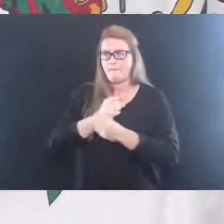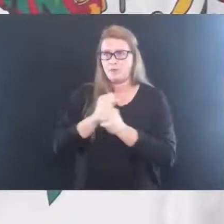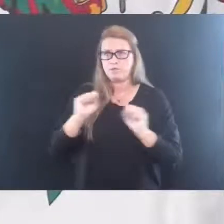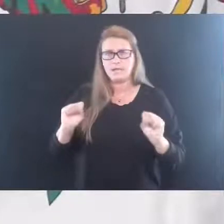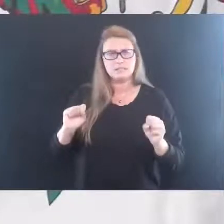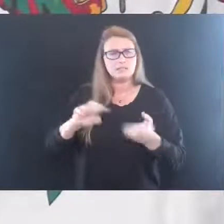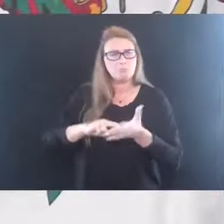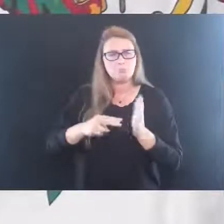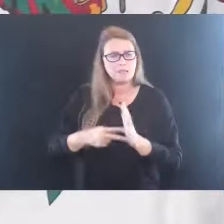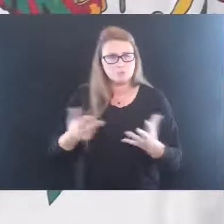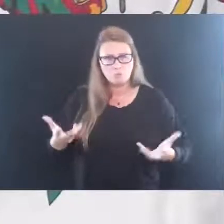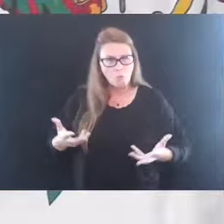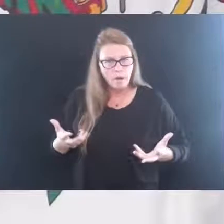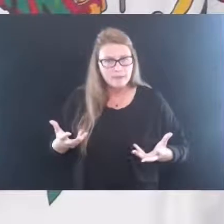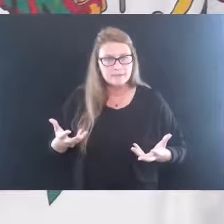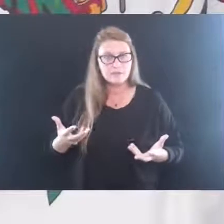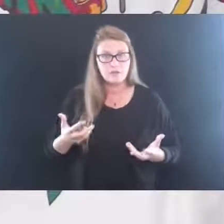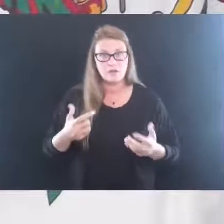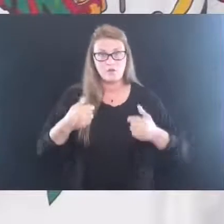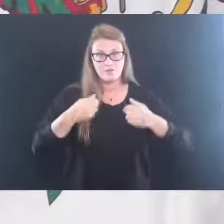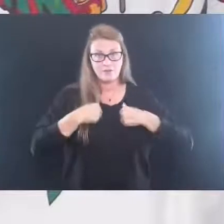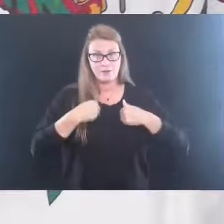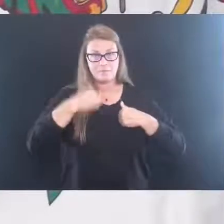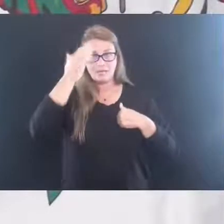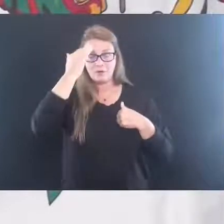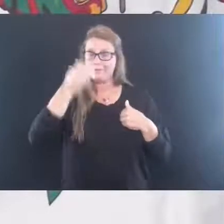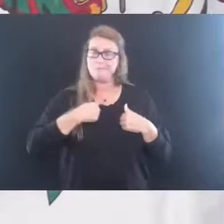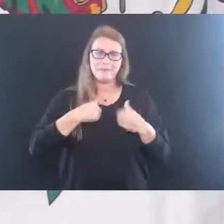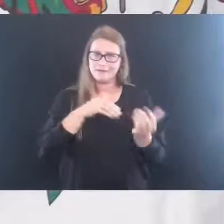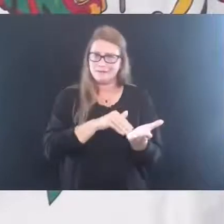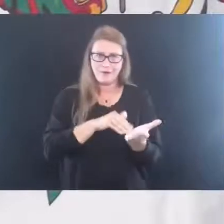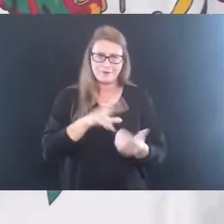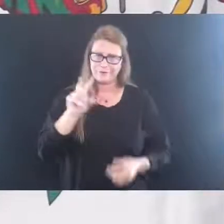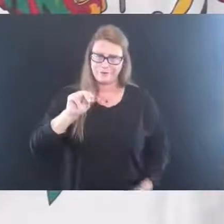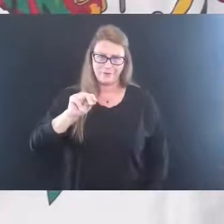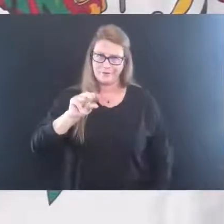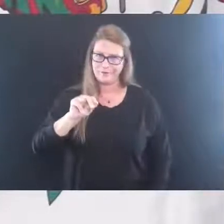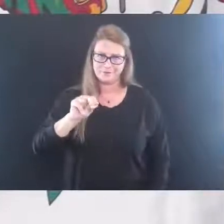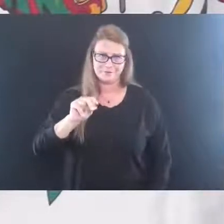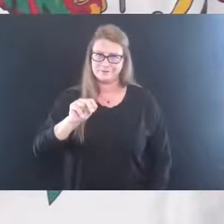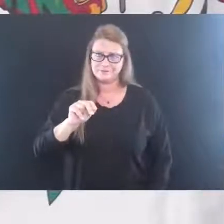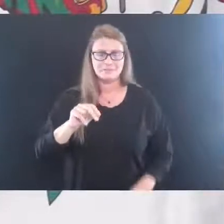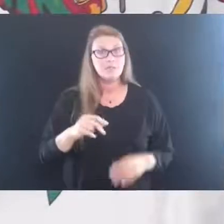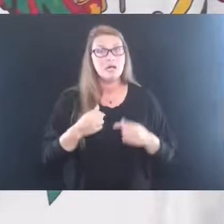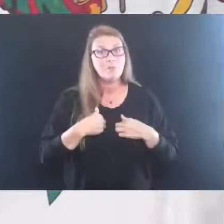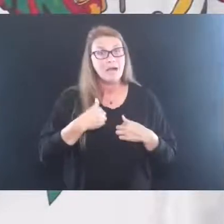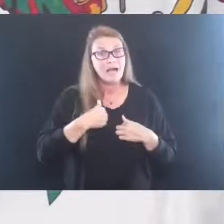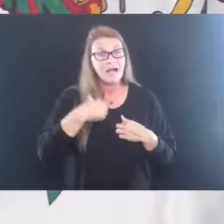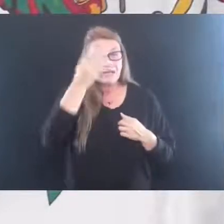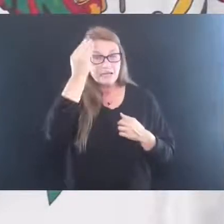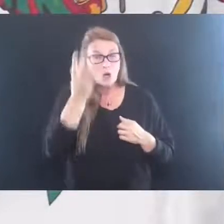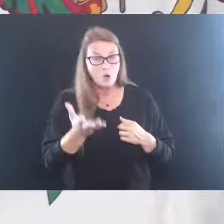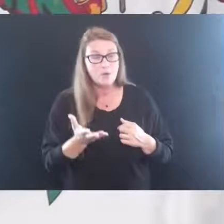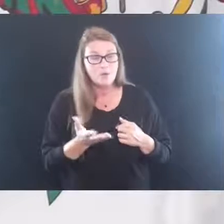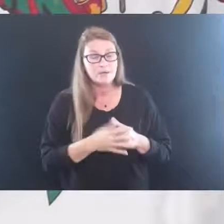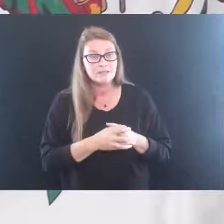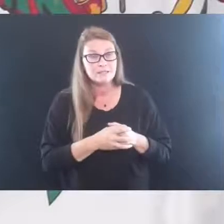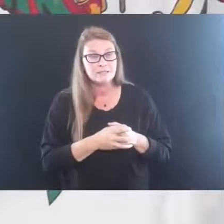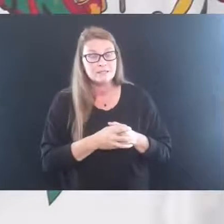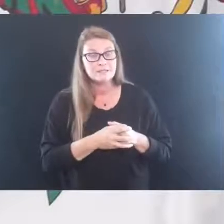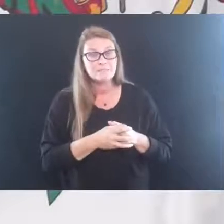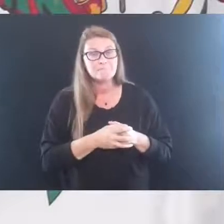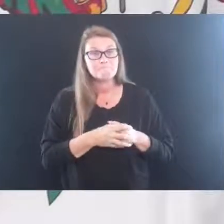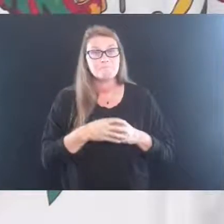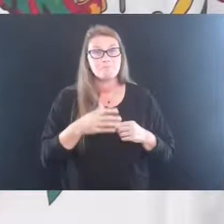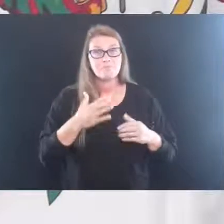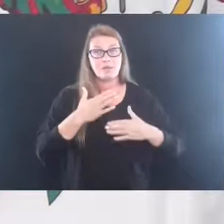know and for what I know, I'm not a doctor. All I can tell you is just this. The only thing that I have